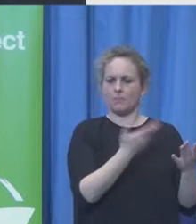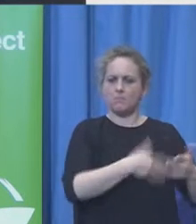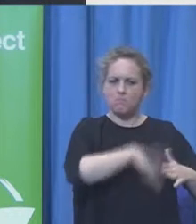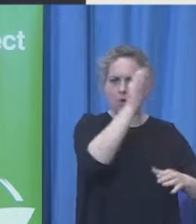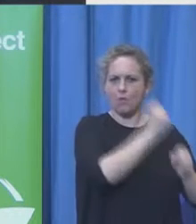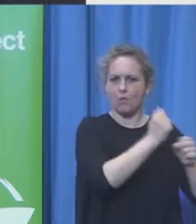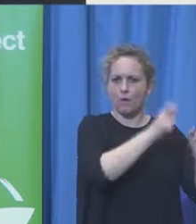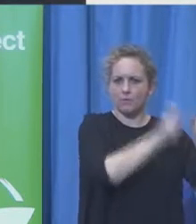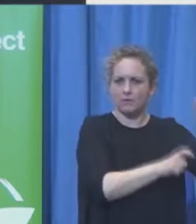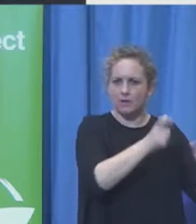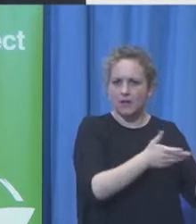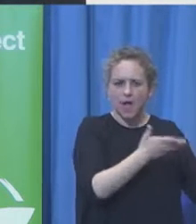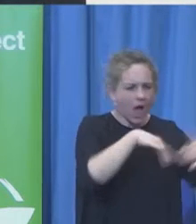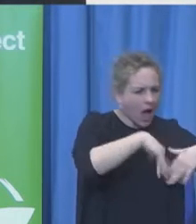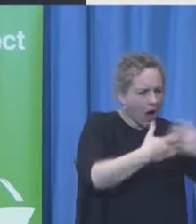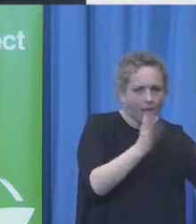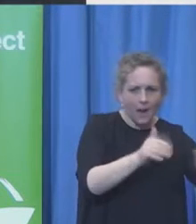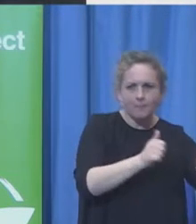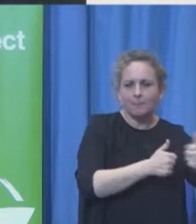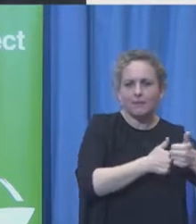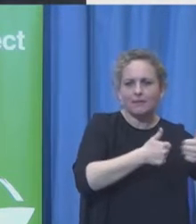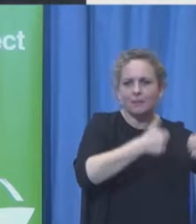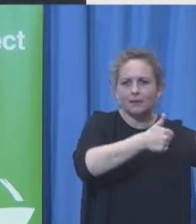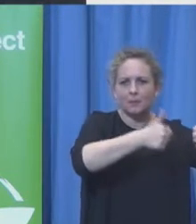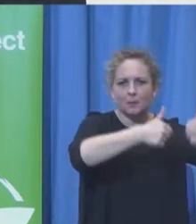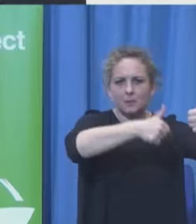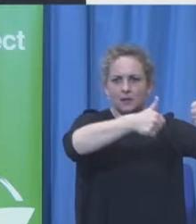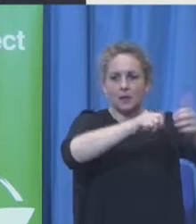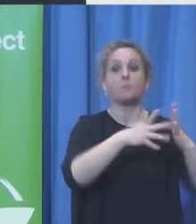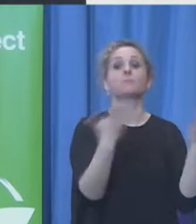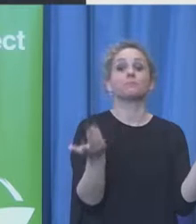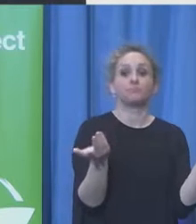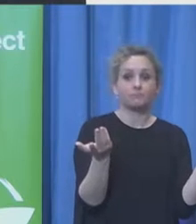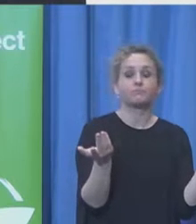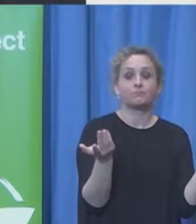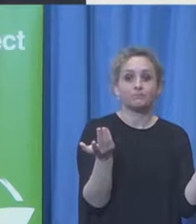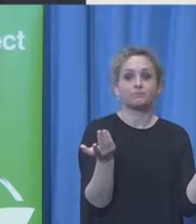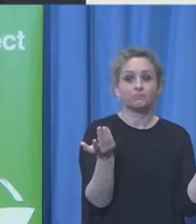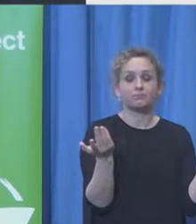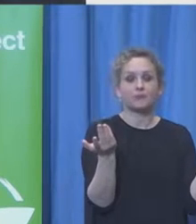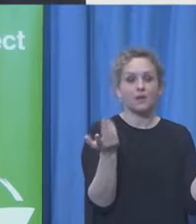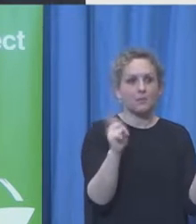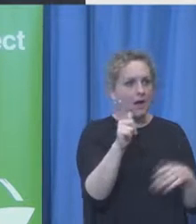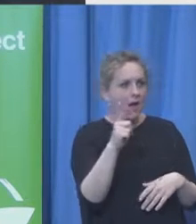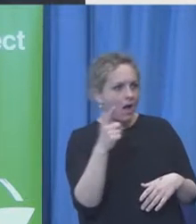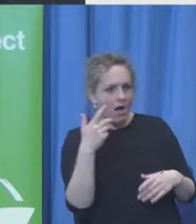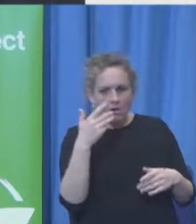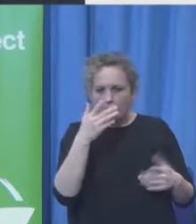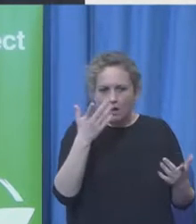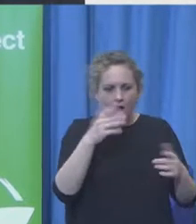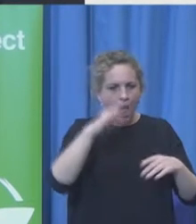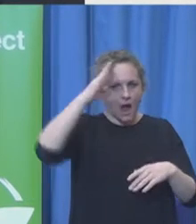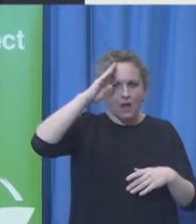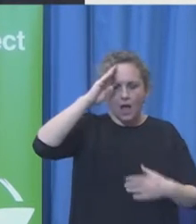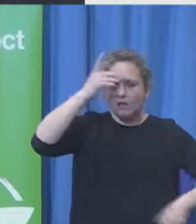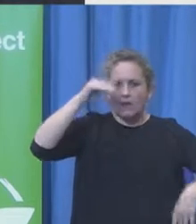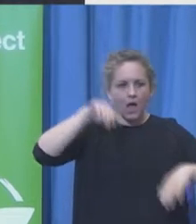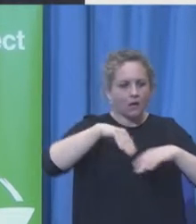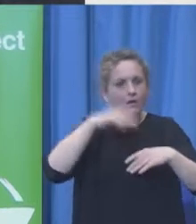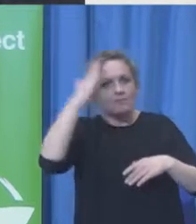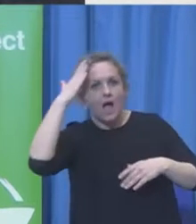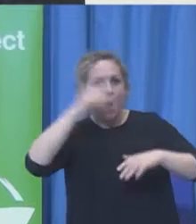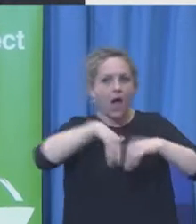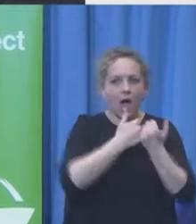improvements yet. It is a 10-year strategy. We are just under 2 years into it. I think it was launched in